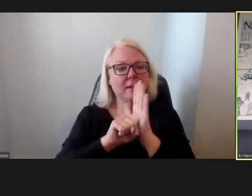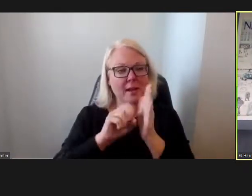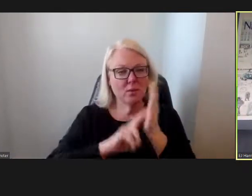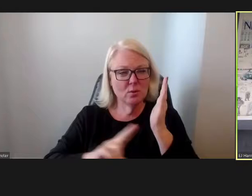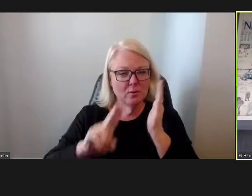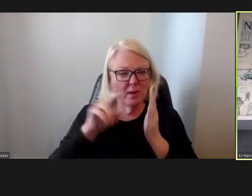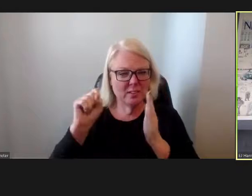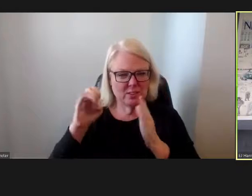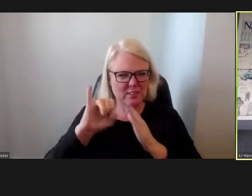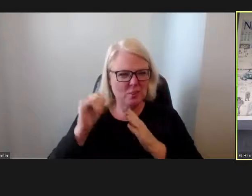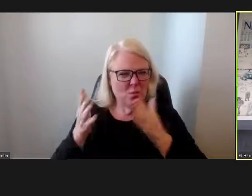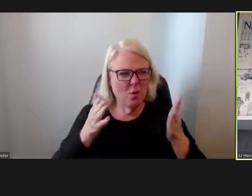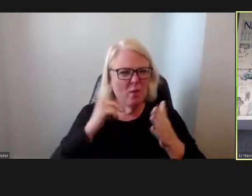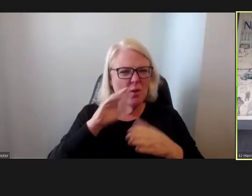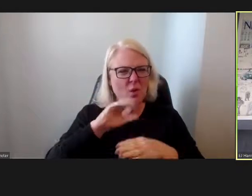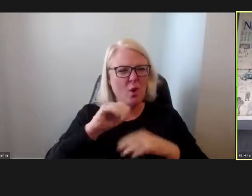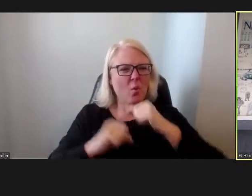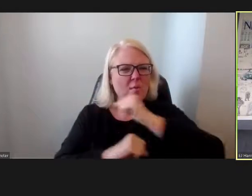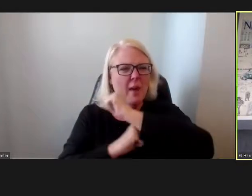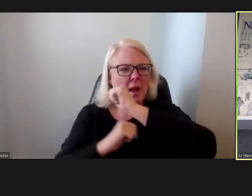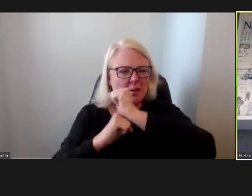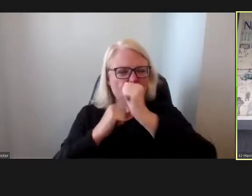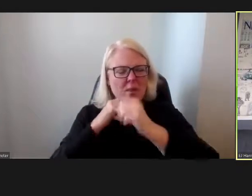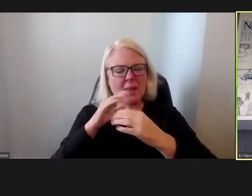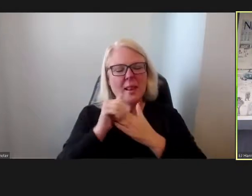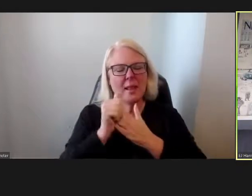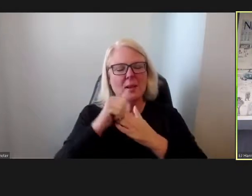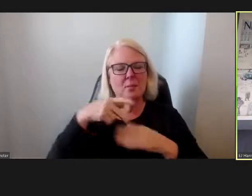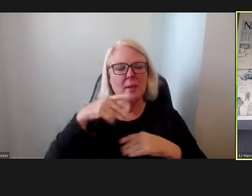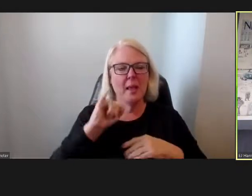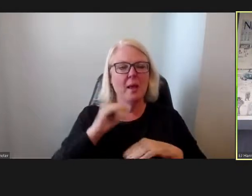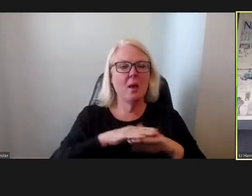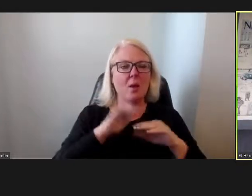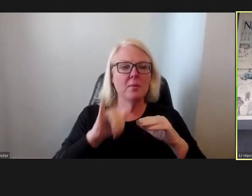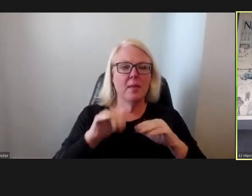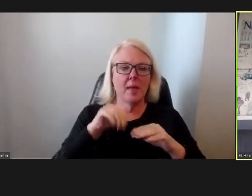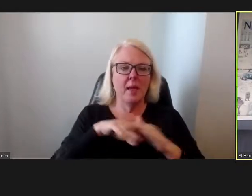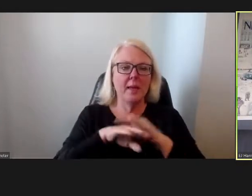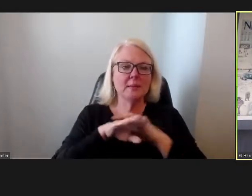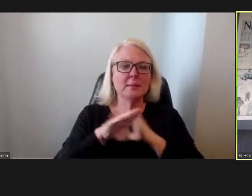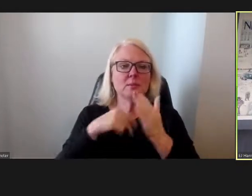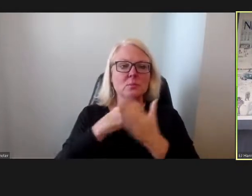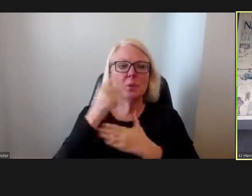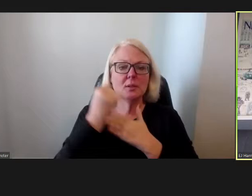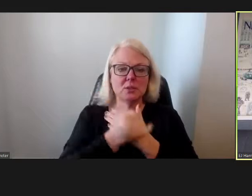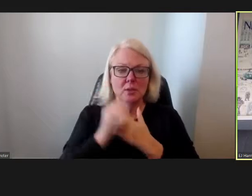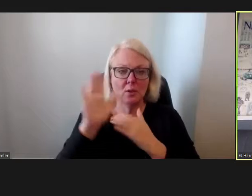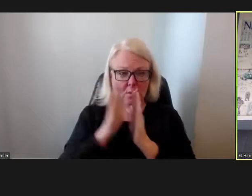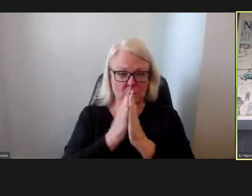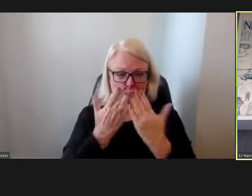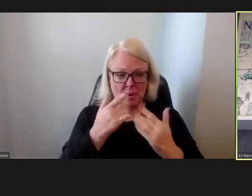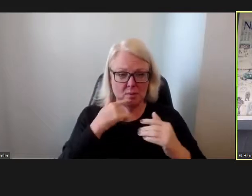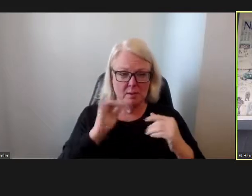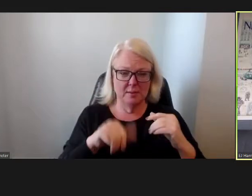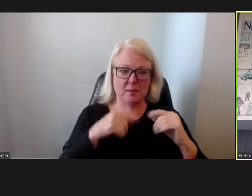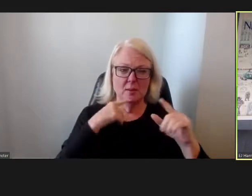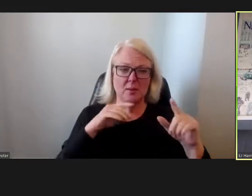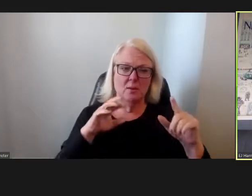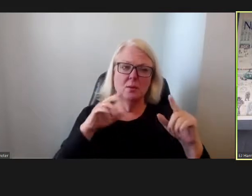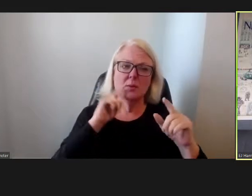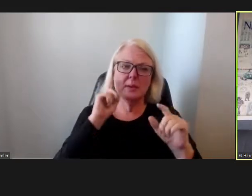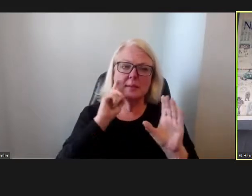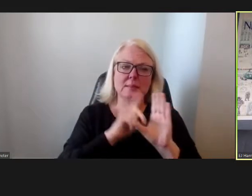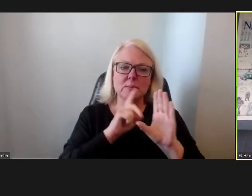also serves as co-founder and lead PI on the Transformative Access Project. Her book, Mad at School, Rhetorics of Mental